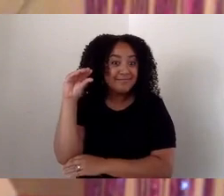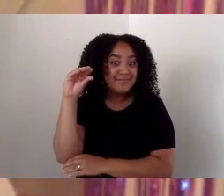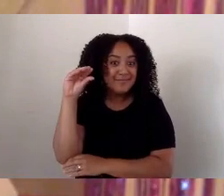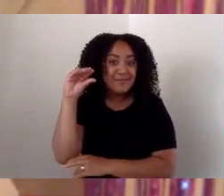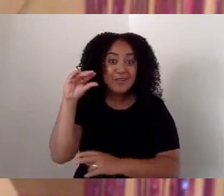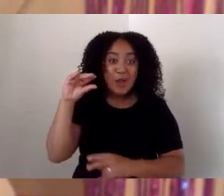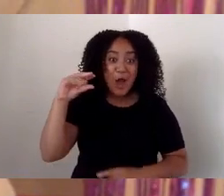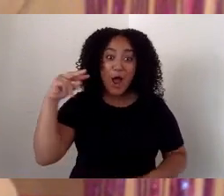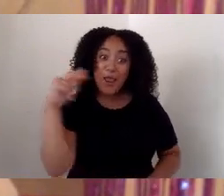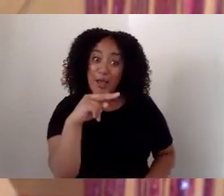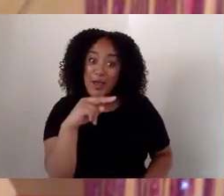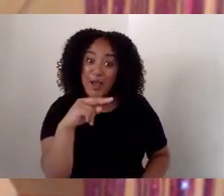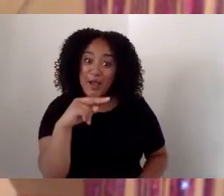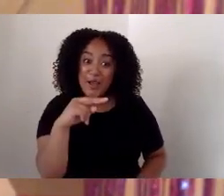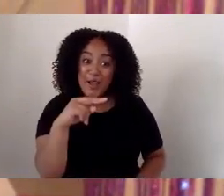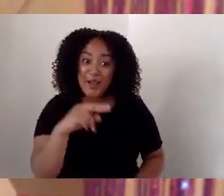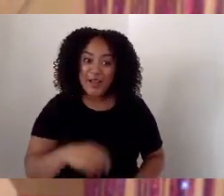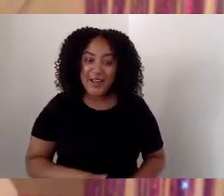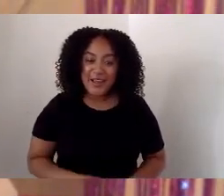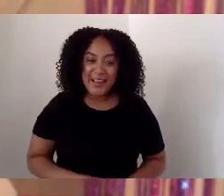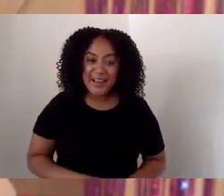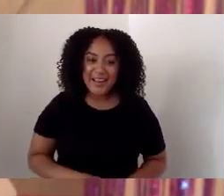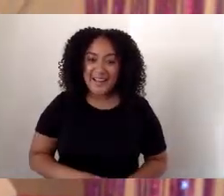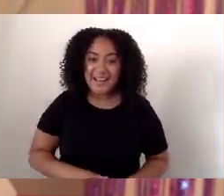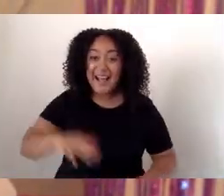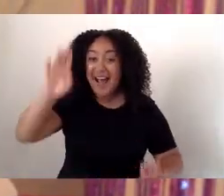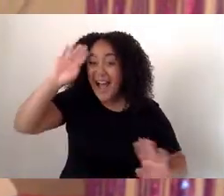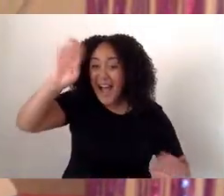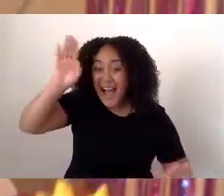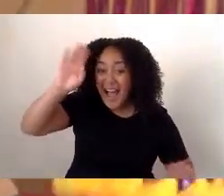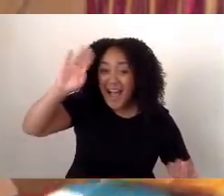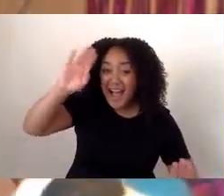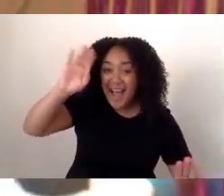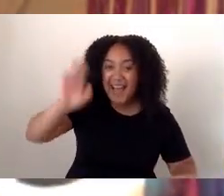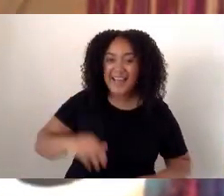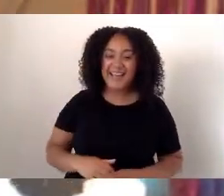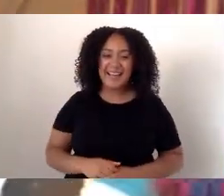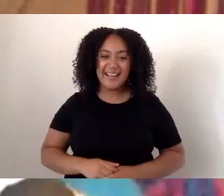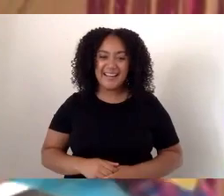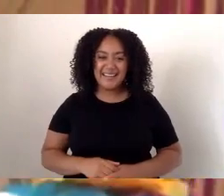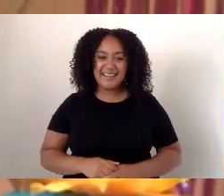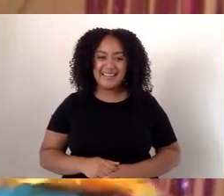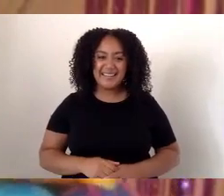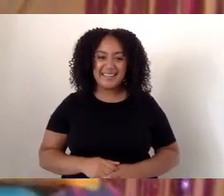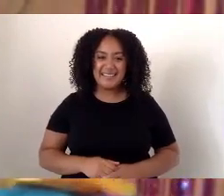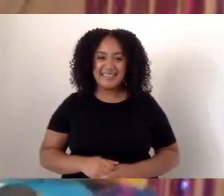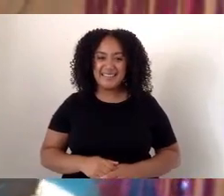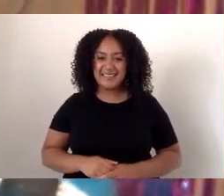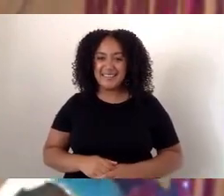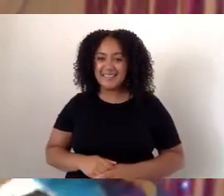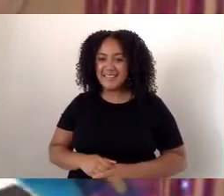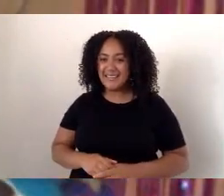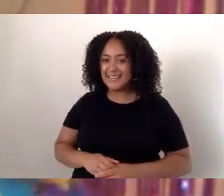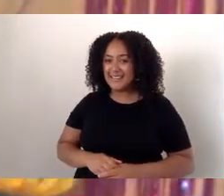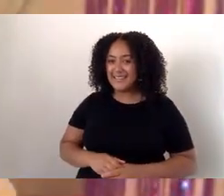it. Can you see the camera? There's all of our friends. Oh, here they come. Hi,